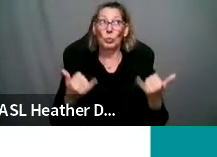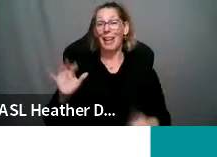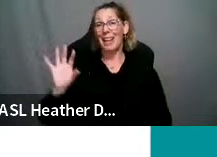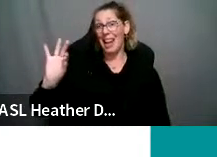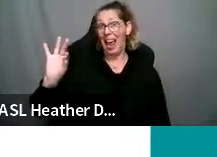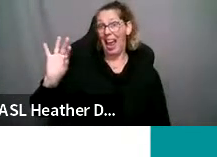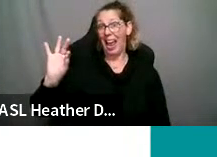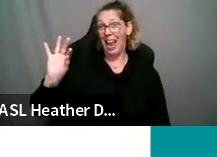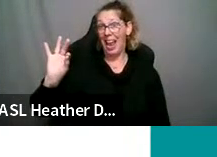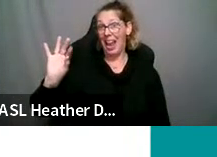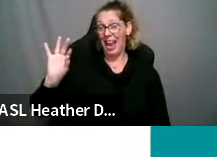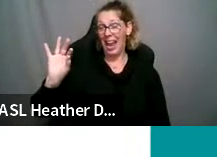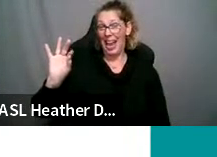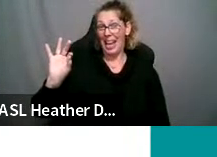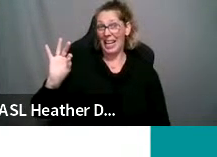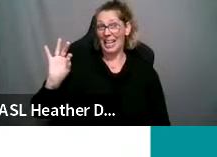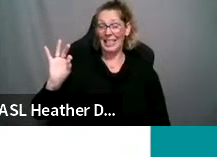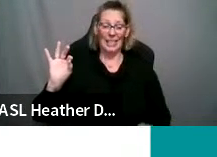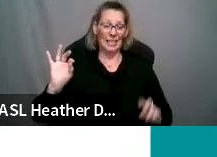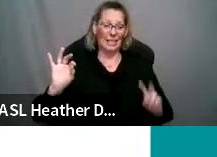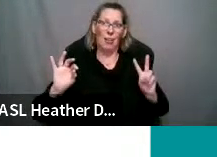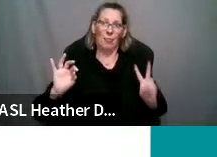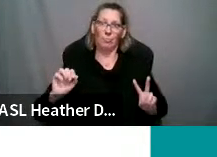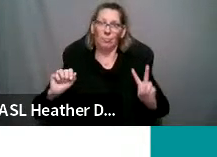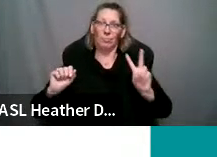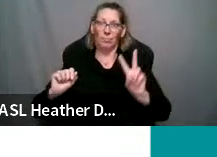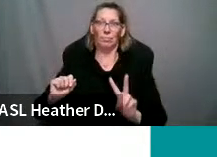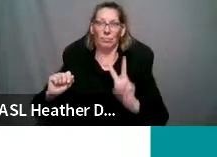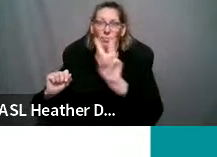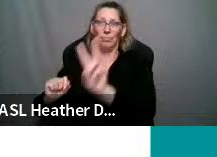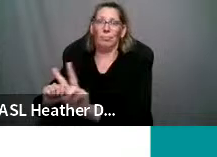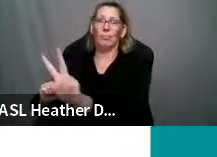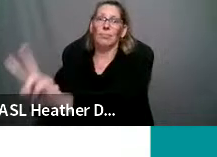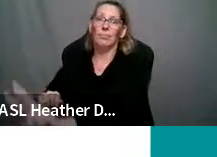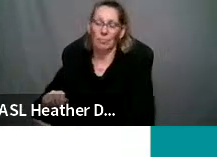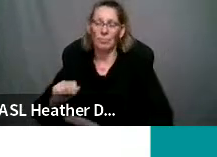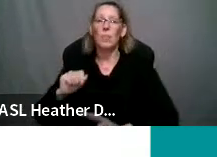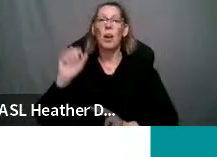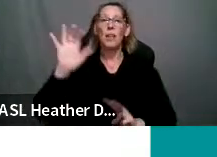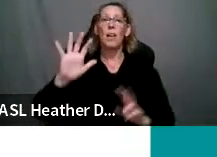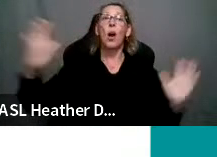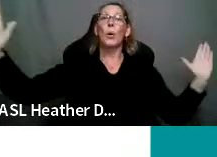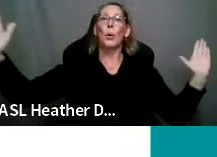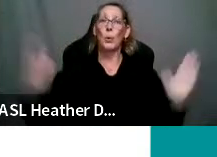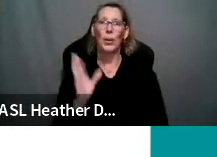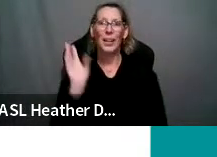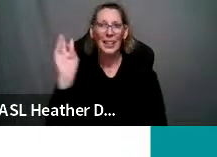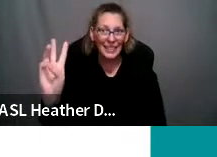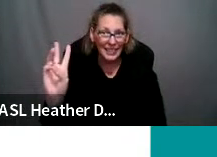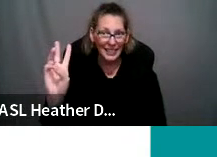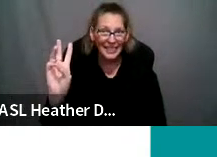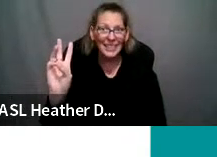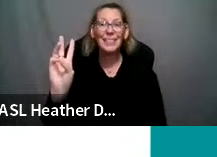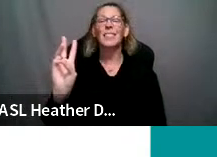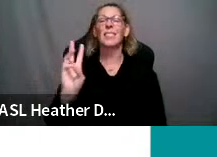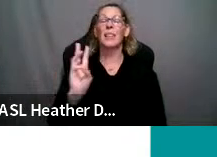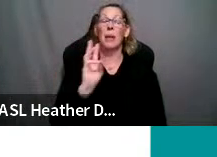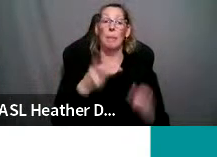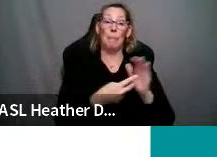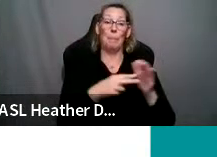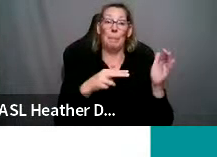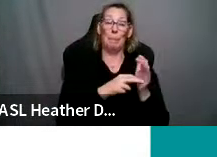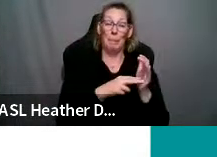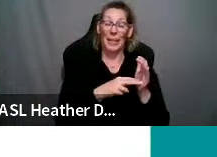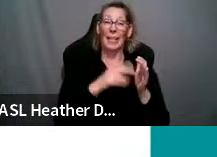9 pairs of bridge piers in the water. That will be reduced to 6. And with that reduction